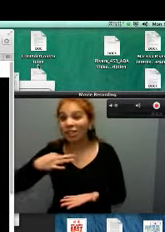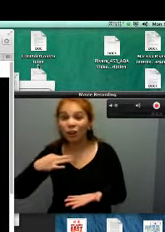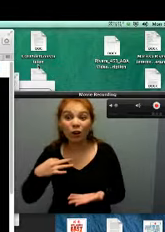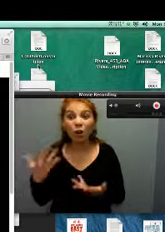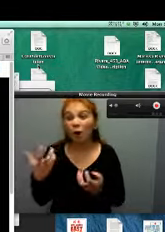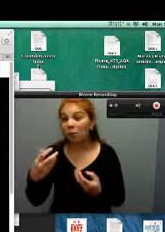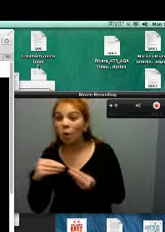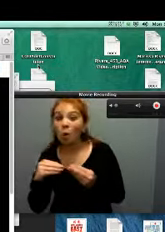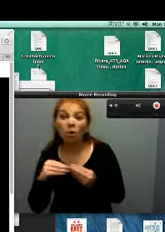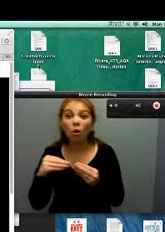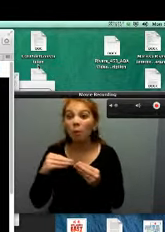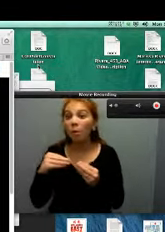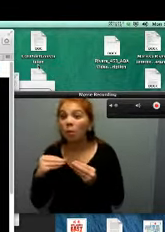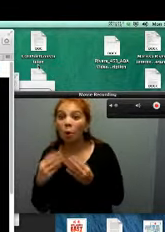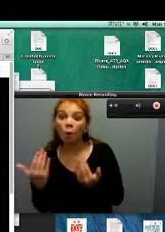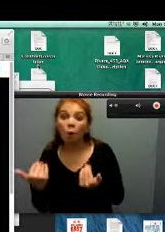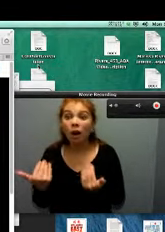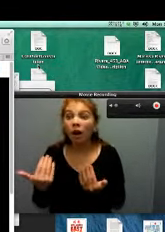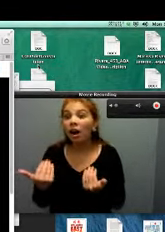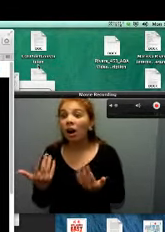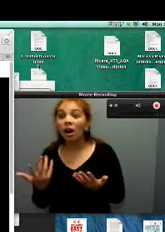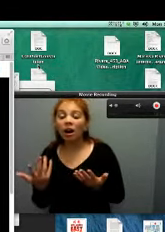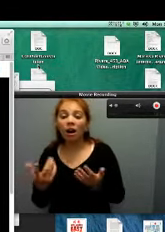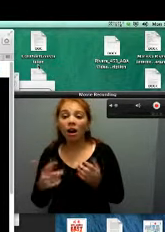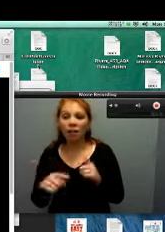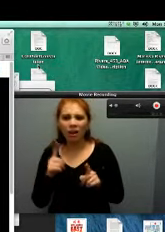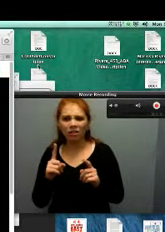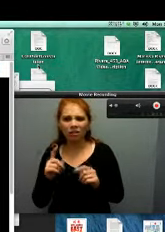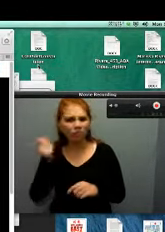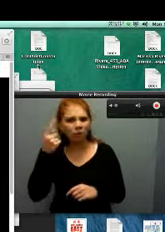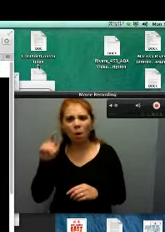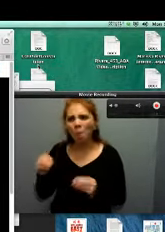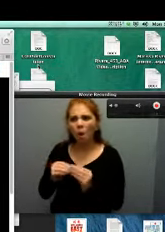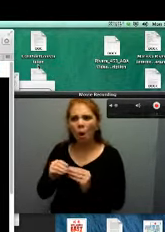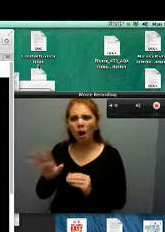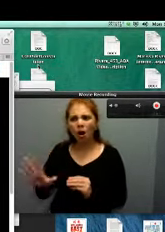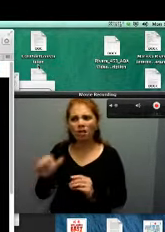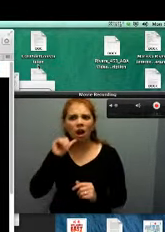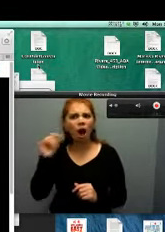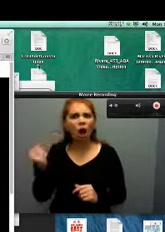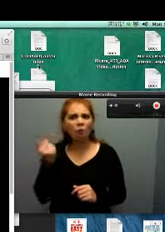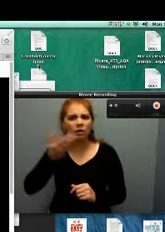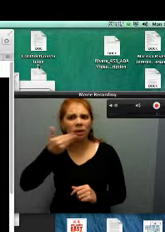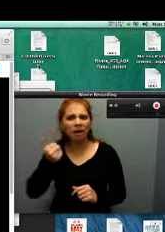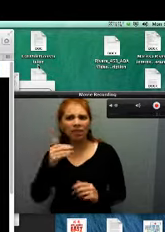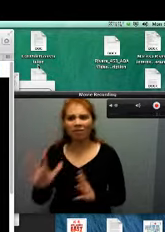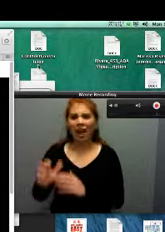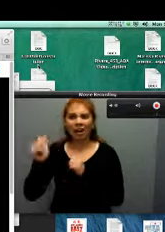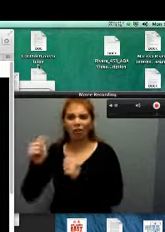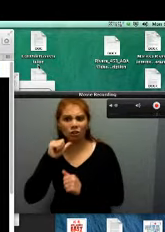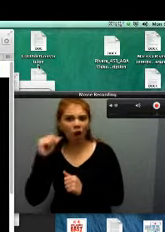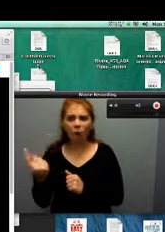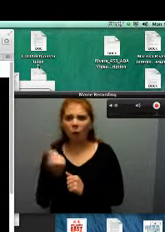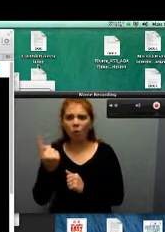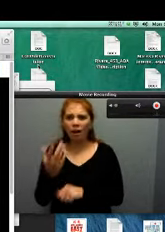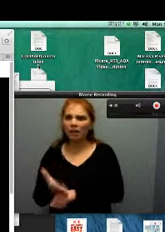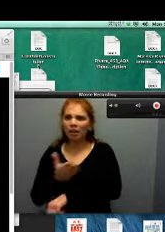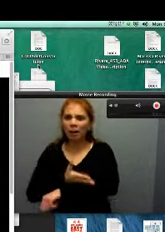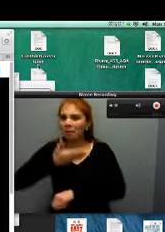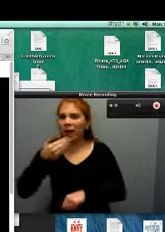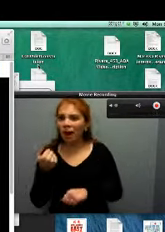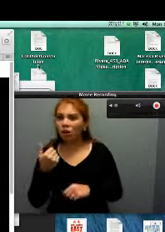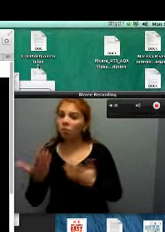wanting more, but more isn't always better, faster isn't always better. You may have an